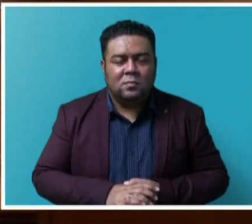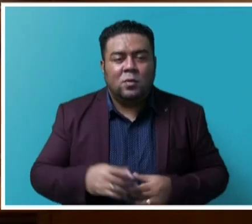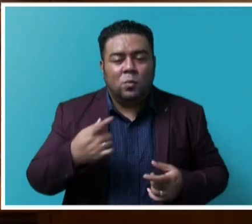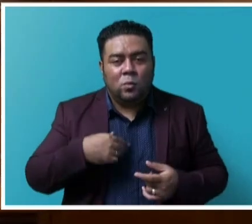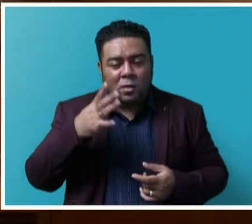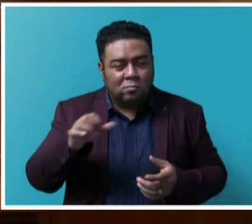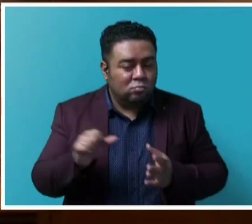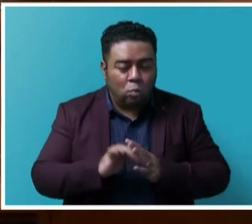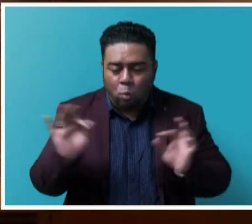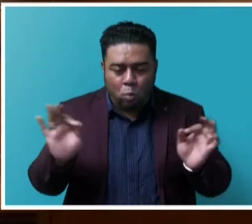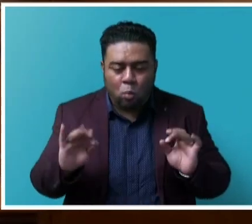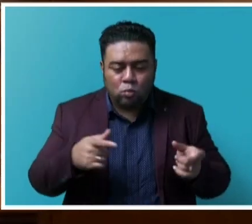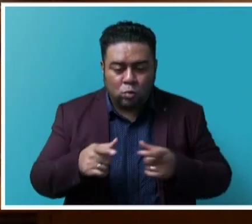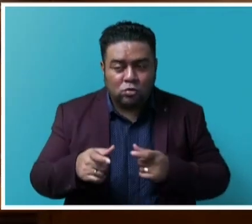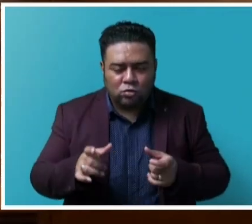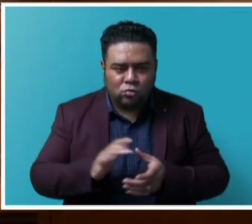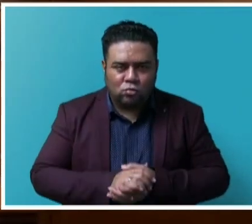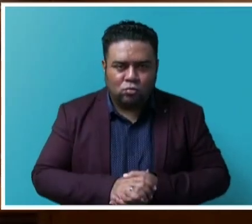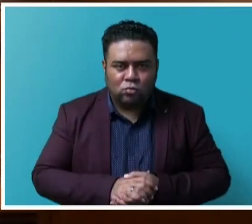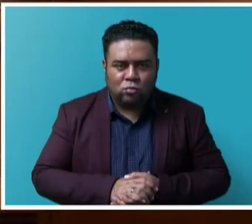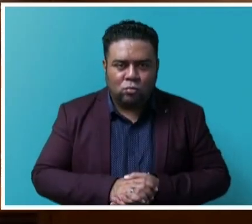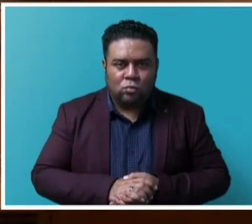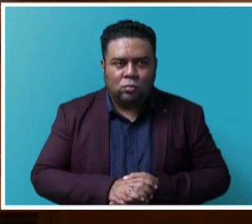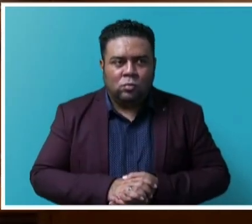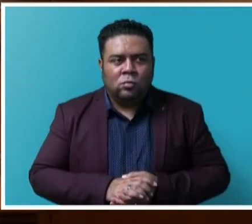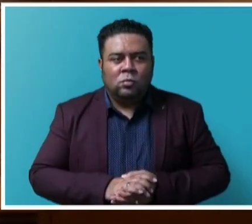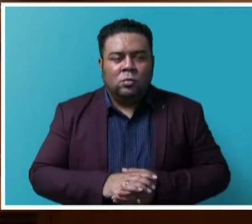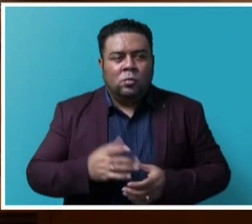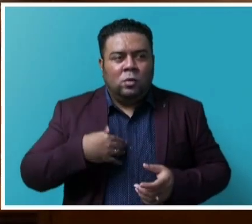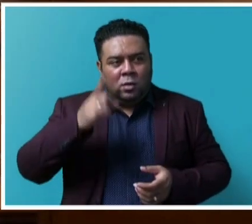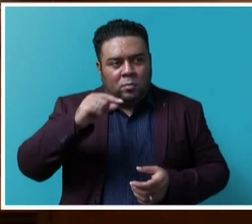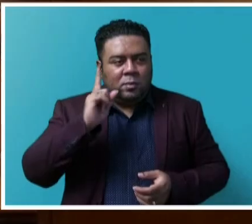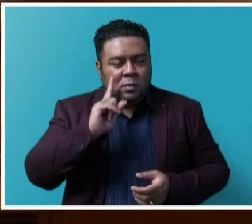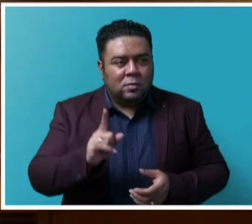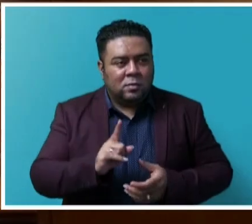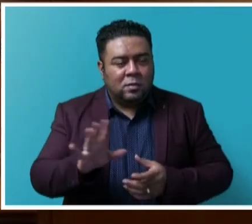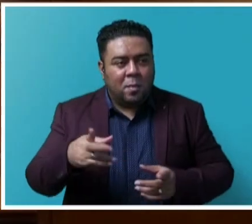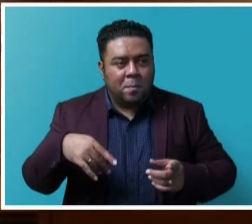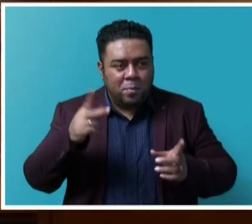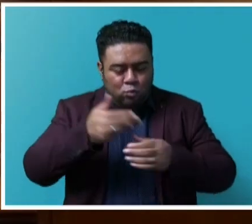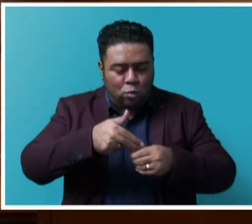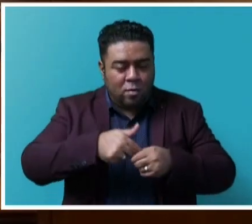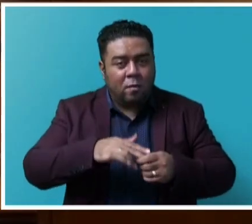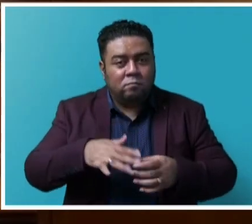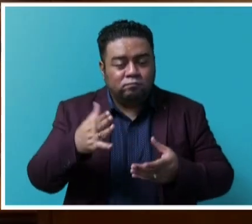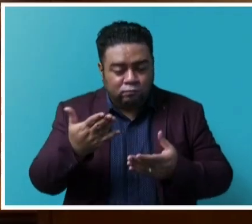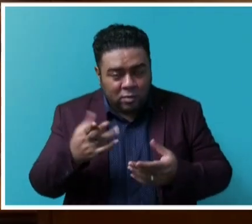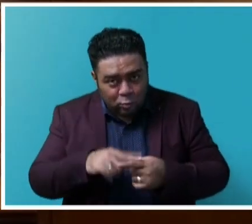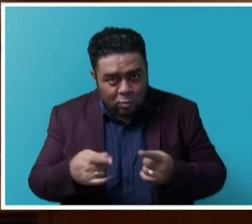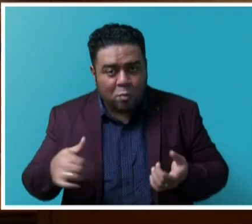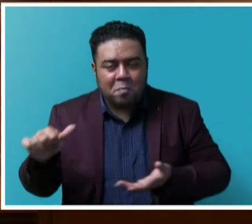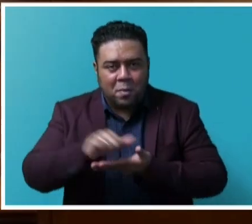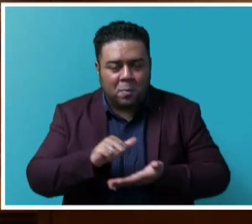have control of the supply chain. This can be seen in the cost of petroleum products, which we